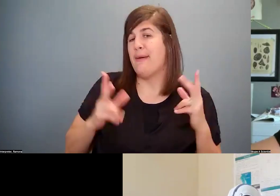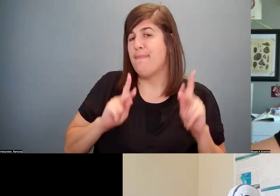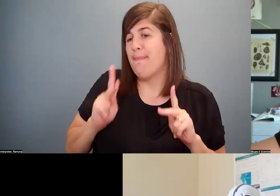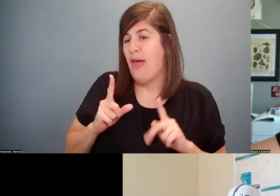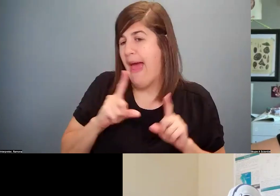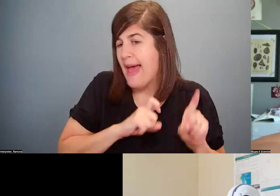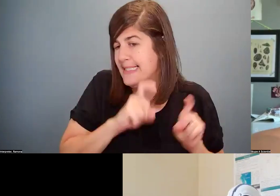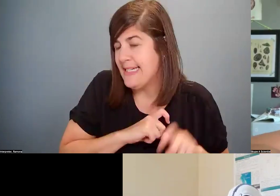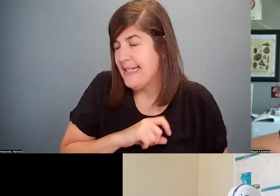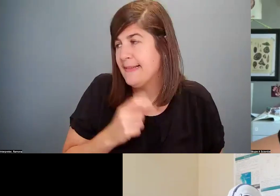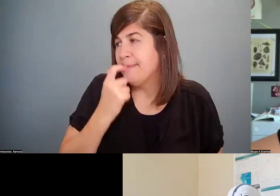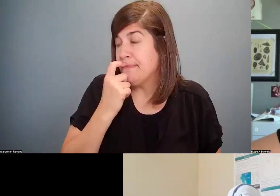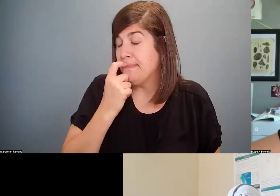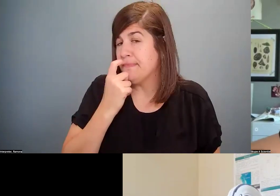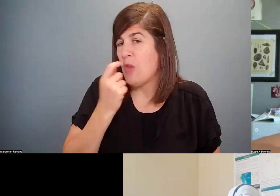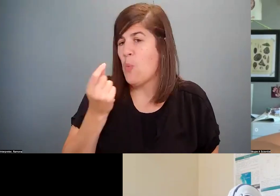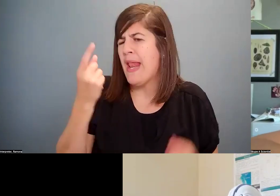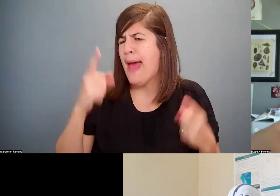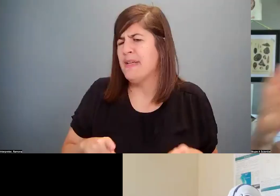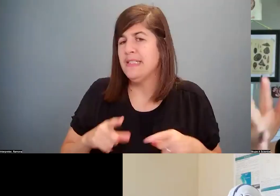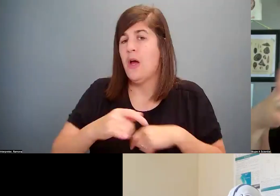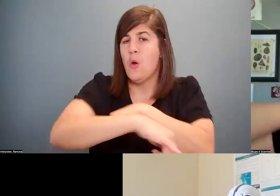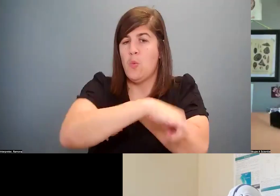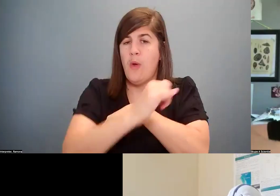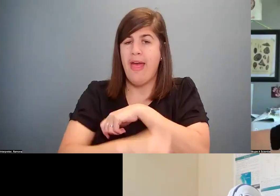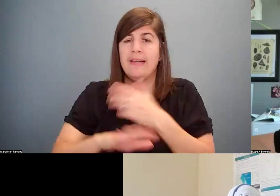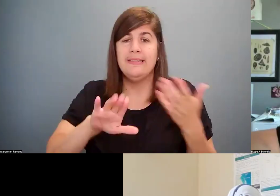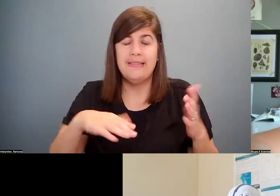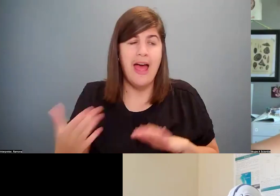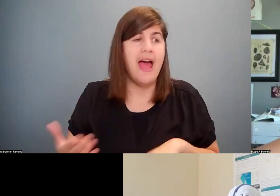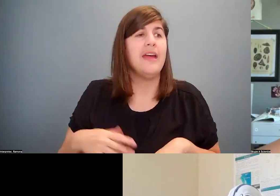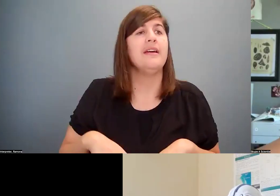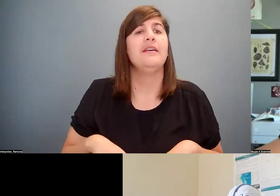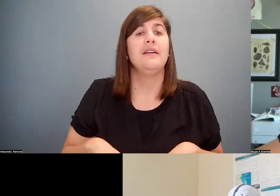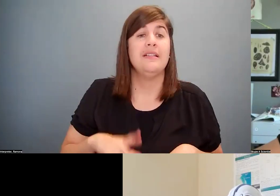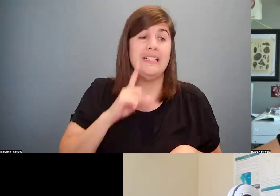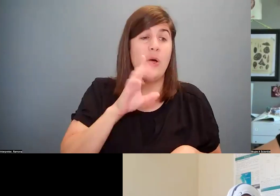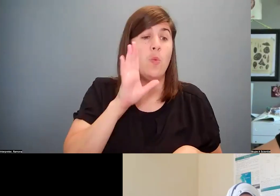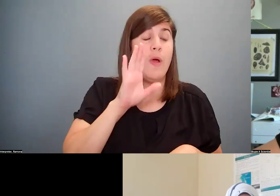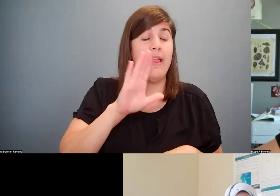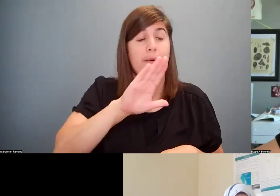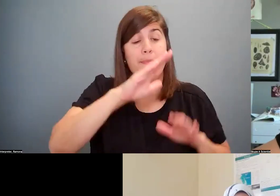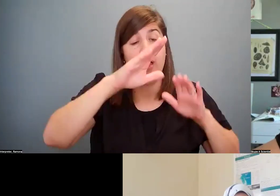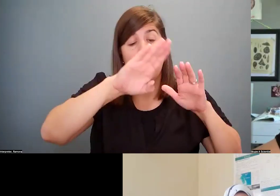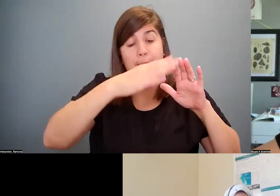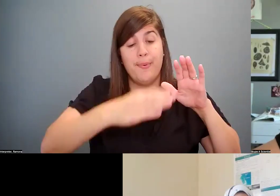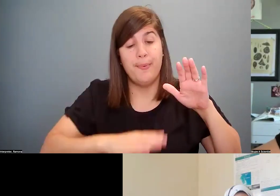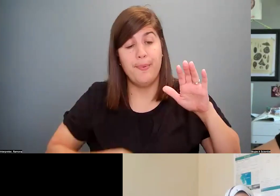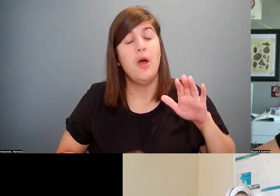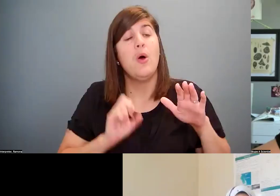asking, basically what happens to a whale when it dies? Does it float? Does it sink? How does that all go down? Good